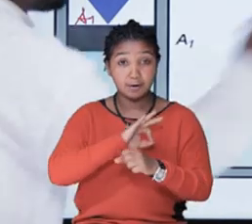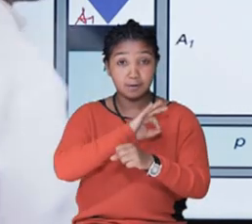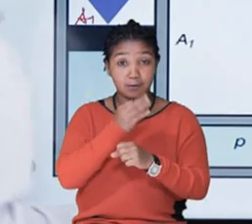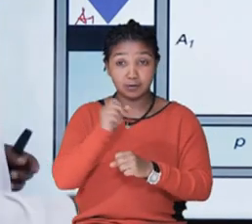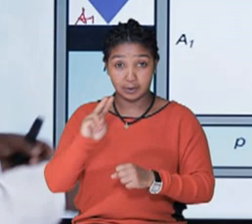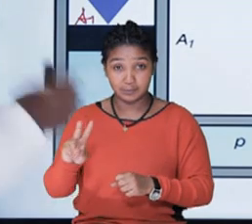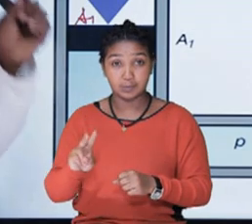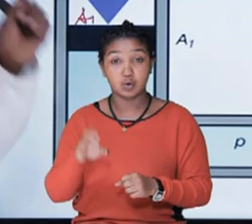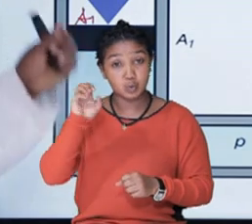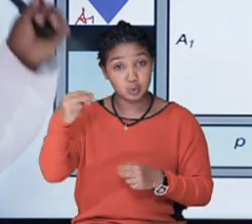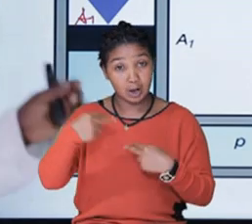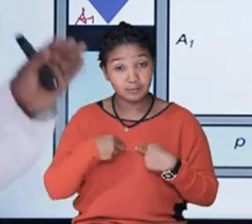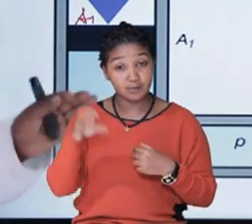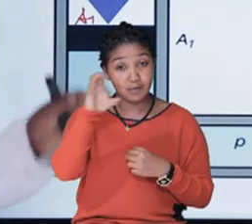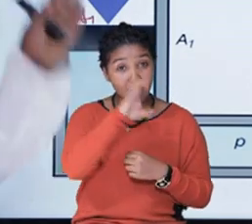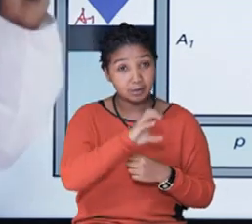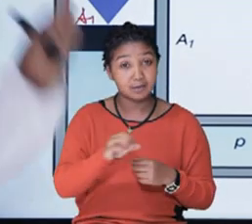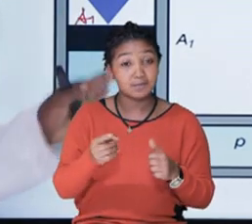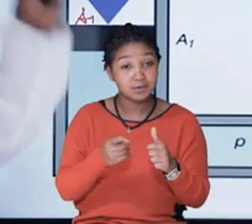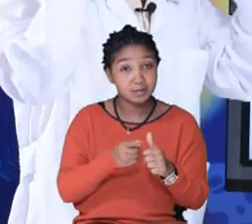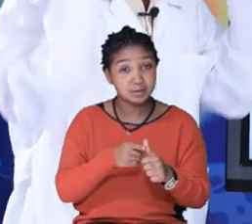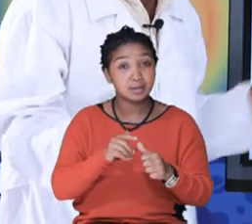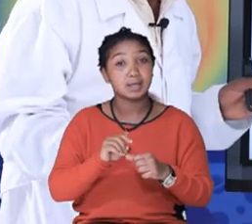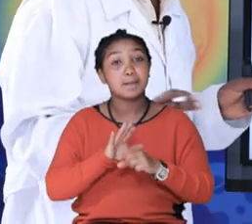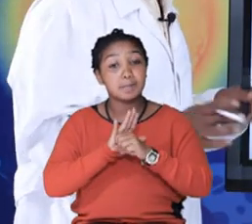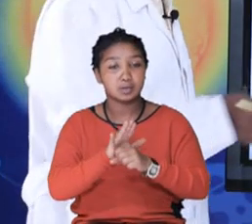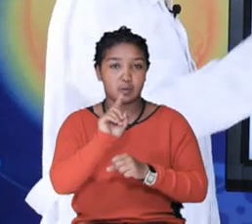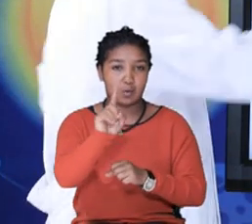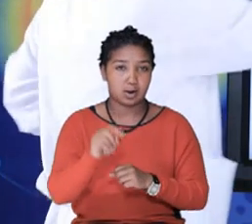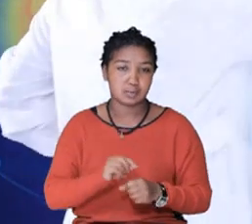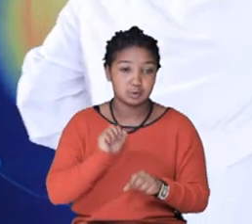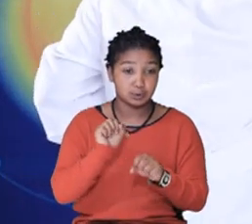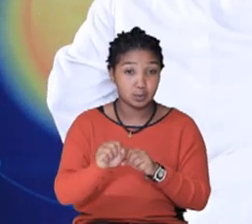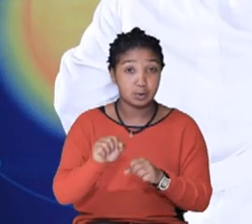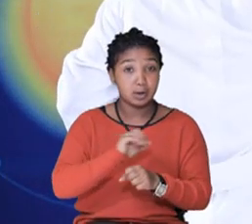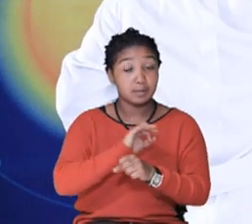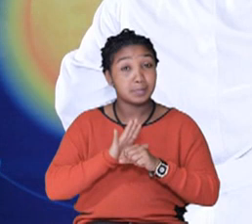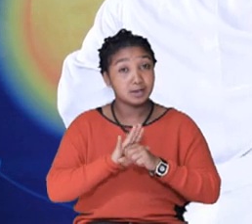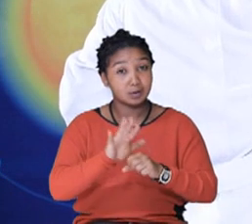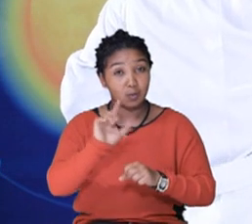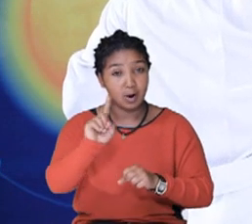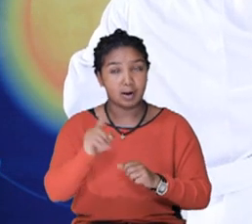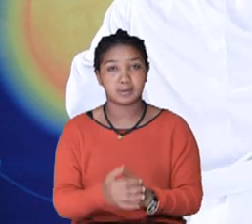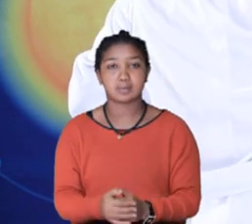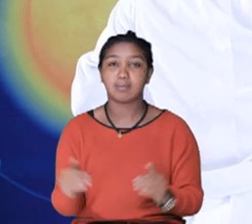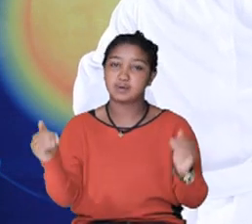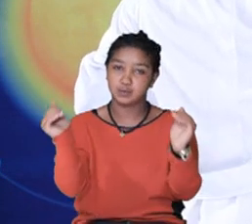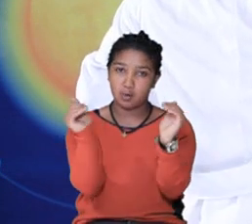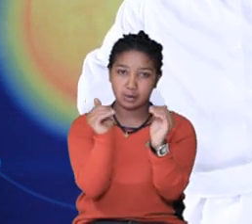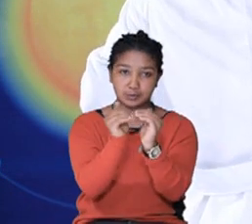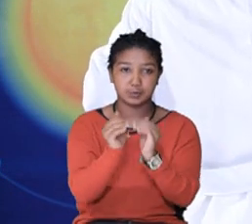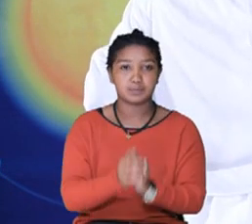force F2, we should have to find first pressure 1. So pressure 1 is